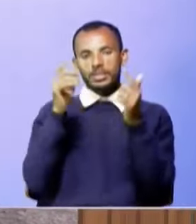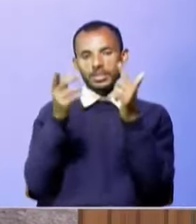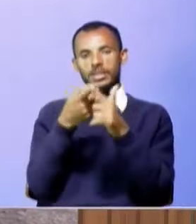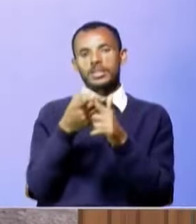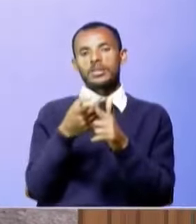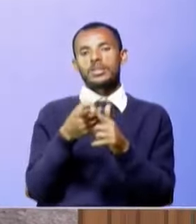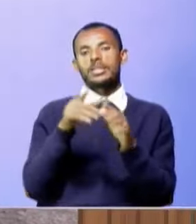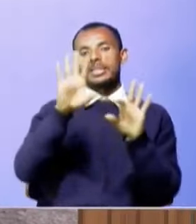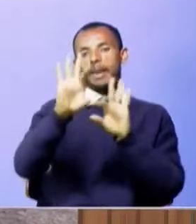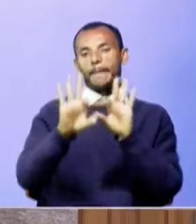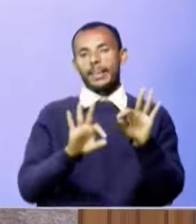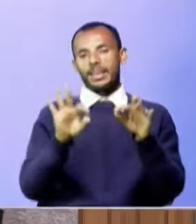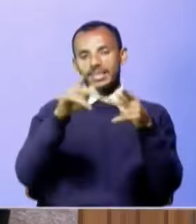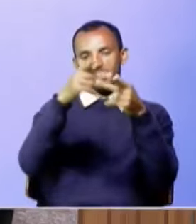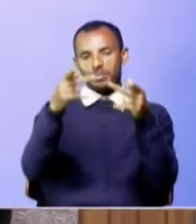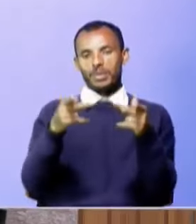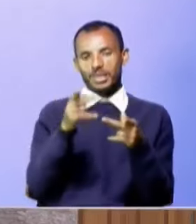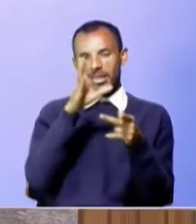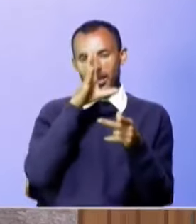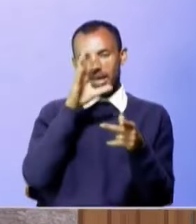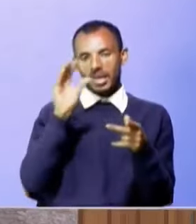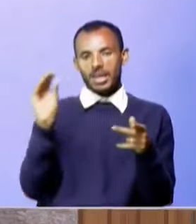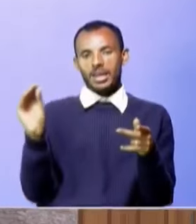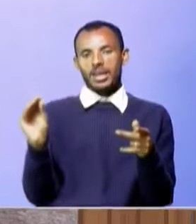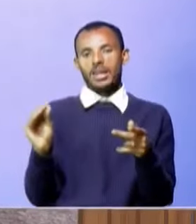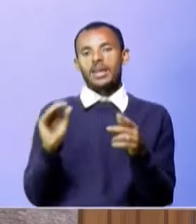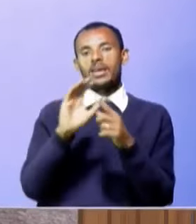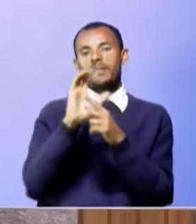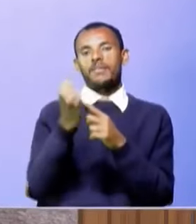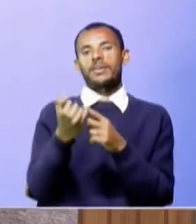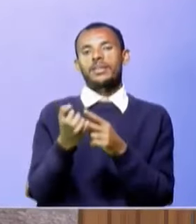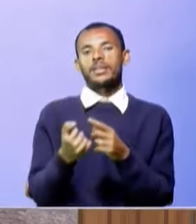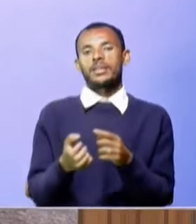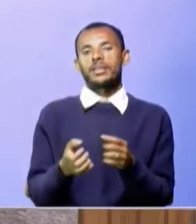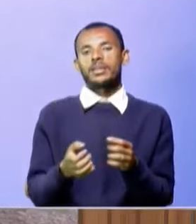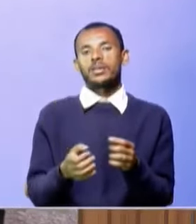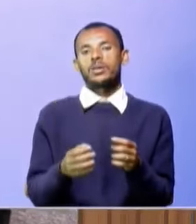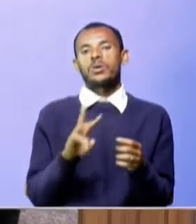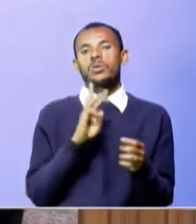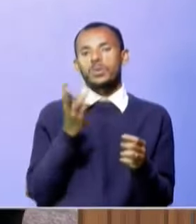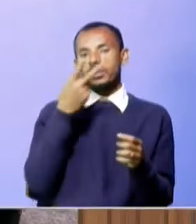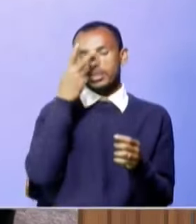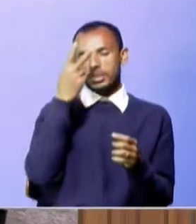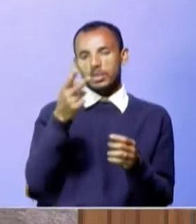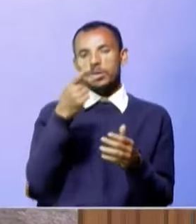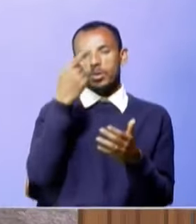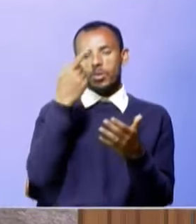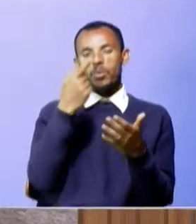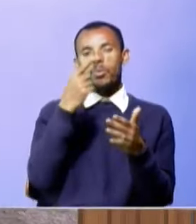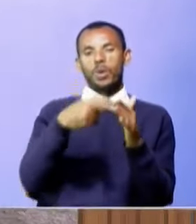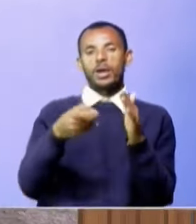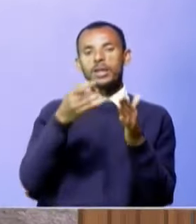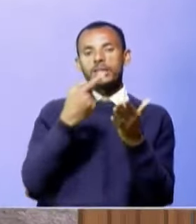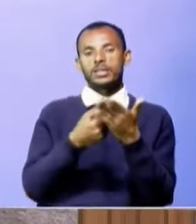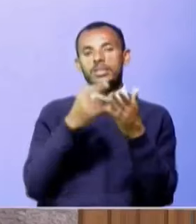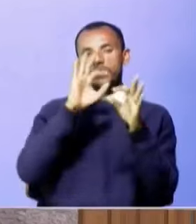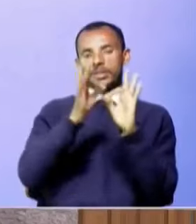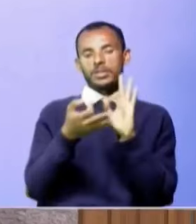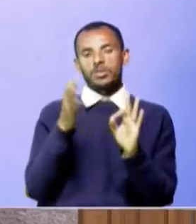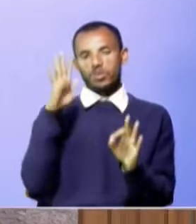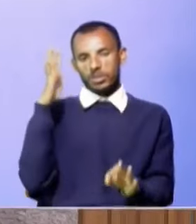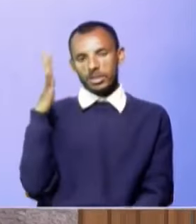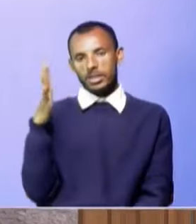about sample space and events, okay? So we have seen what this definition of terms looks